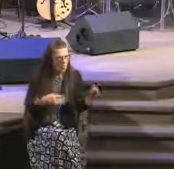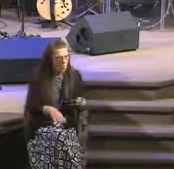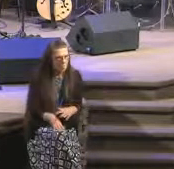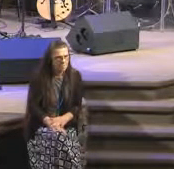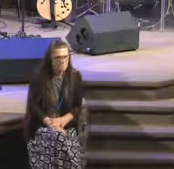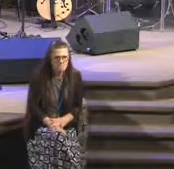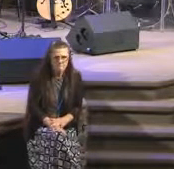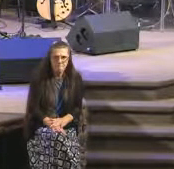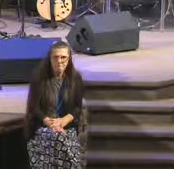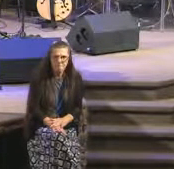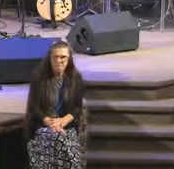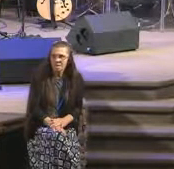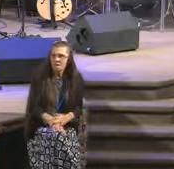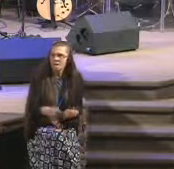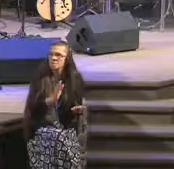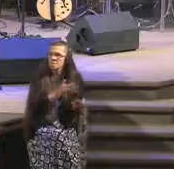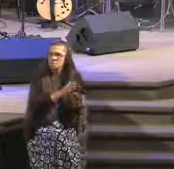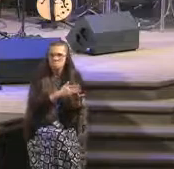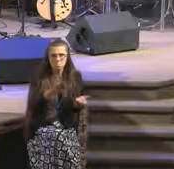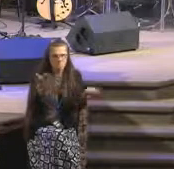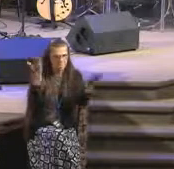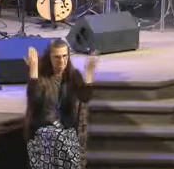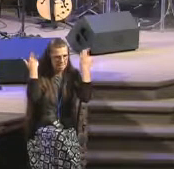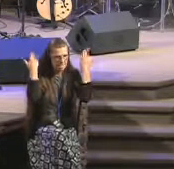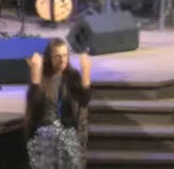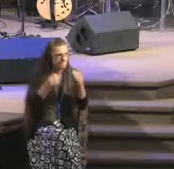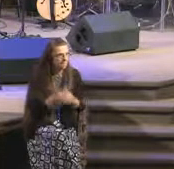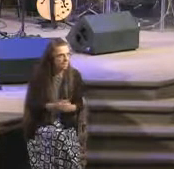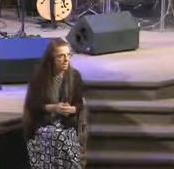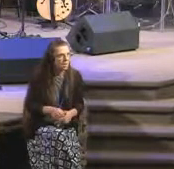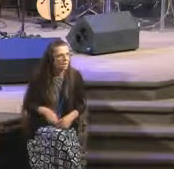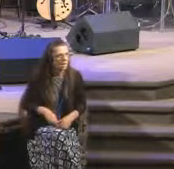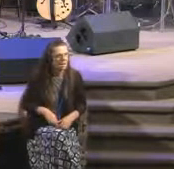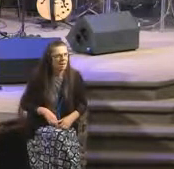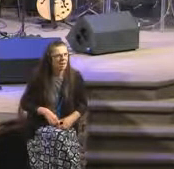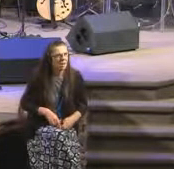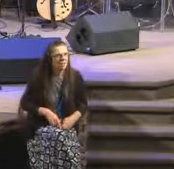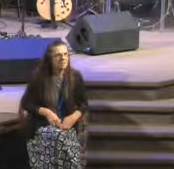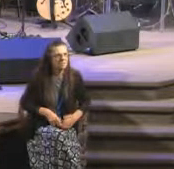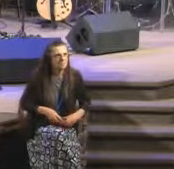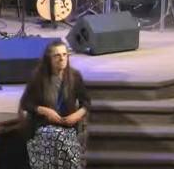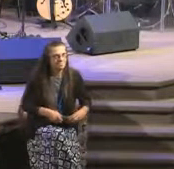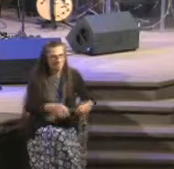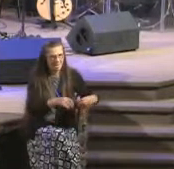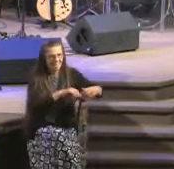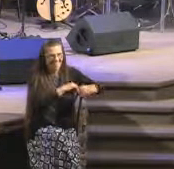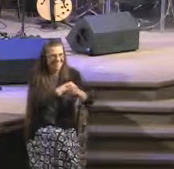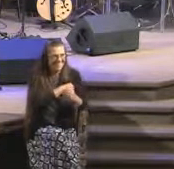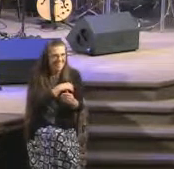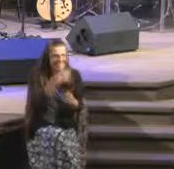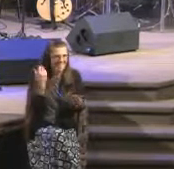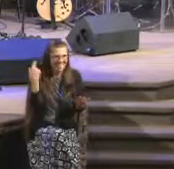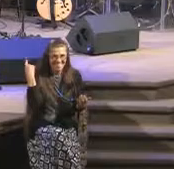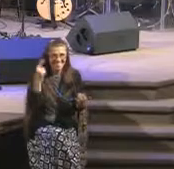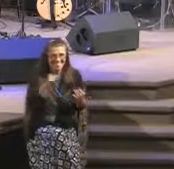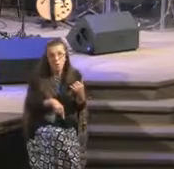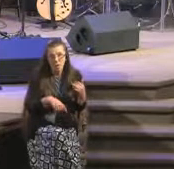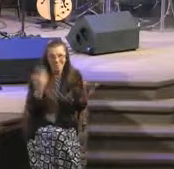I want the musicians to come if they would. If for no other reason than just give you hope that this is going to end.